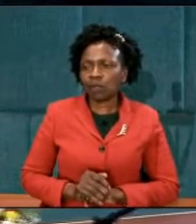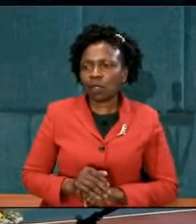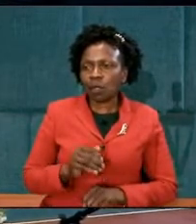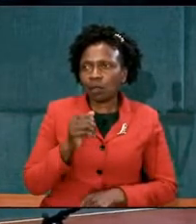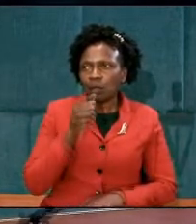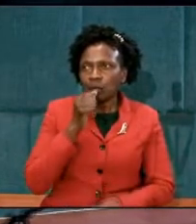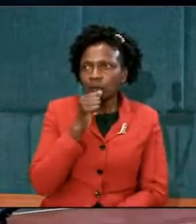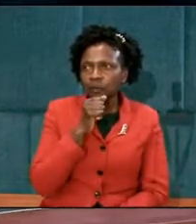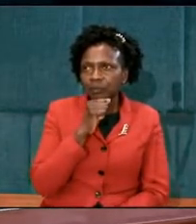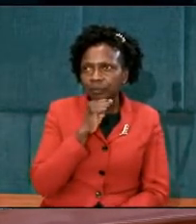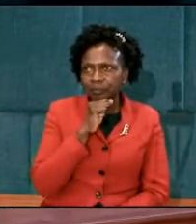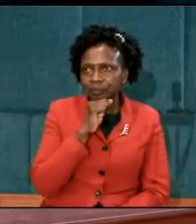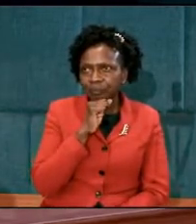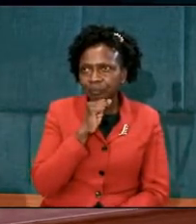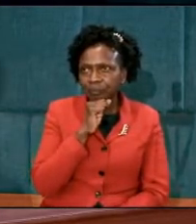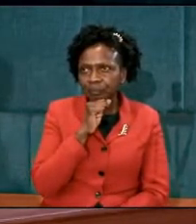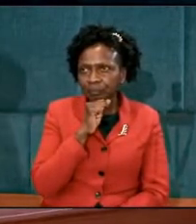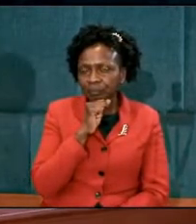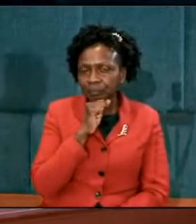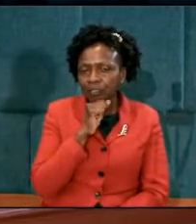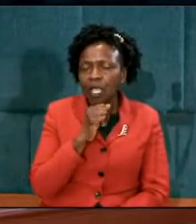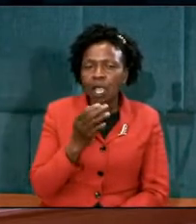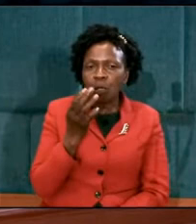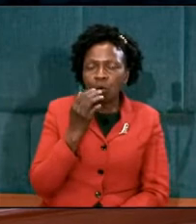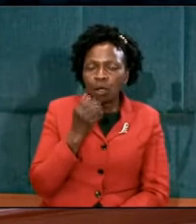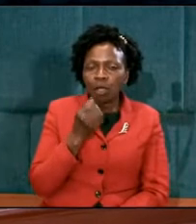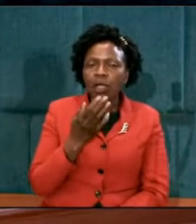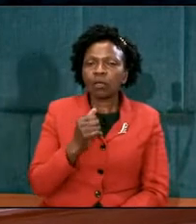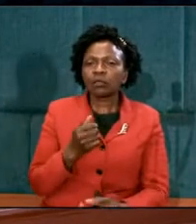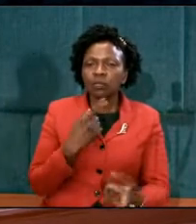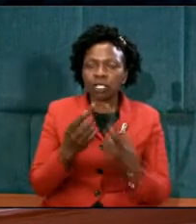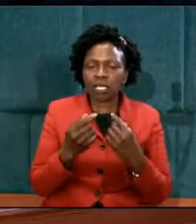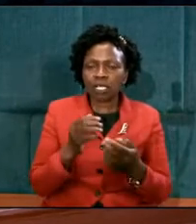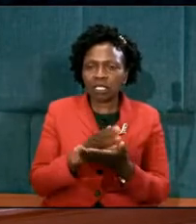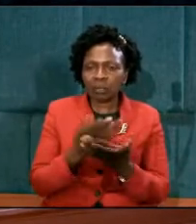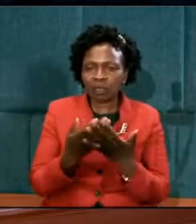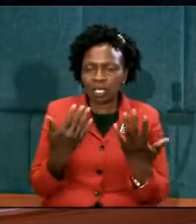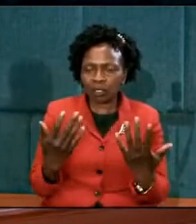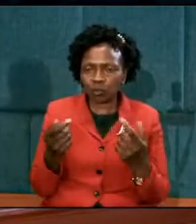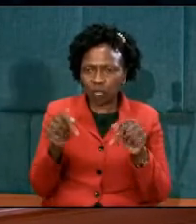So I'm gonna make a very bold statement here today. See,